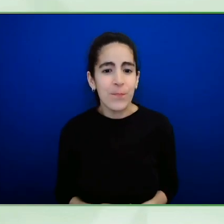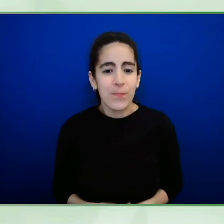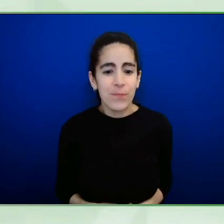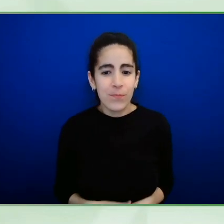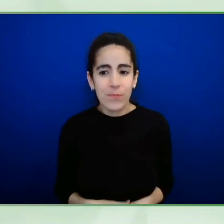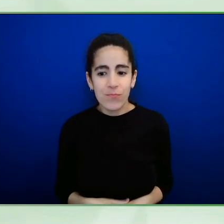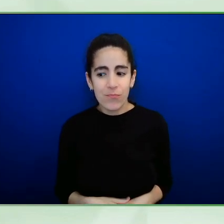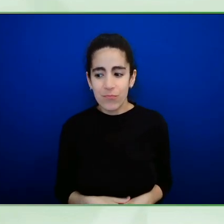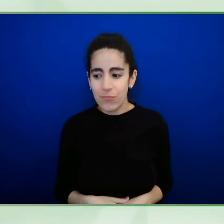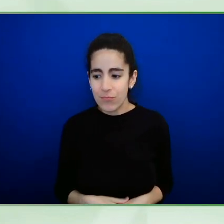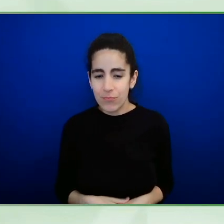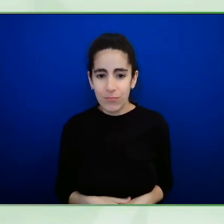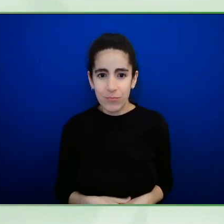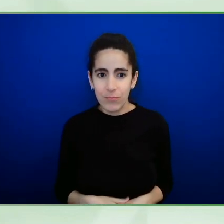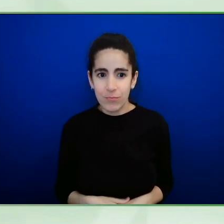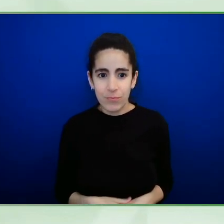Okay.